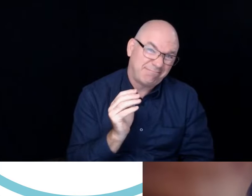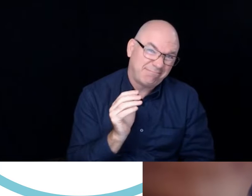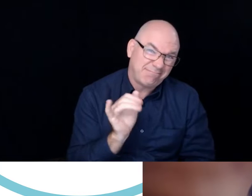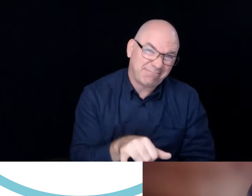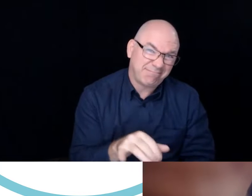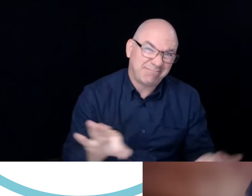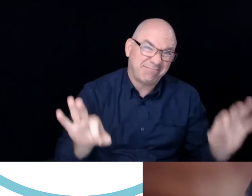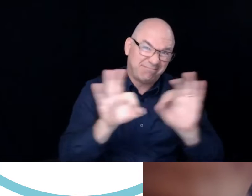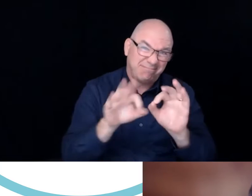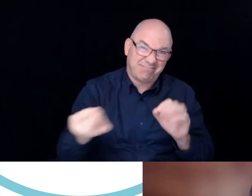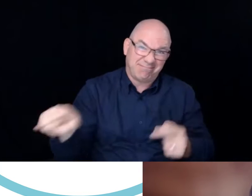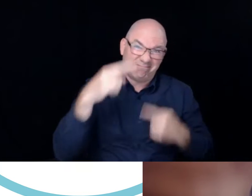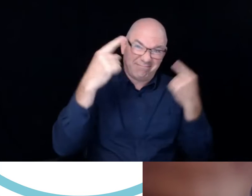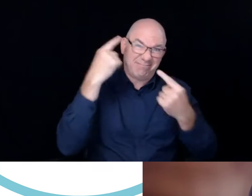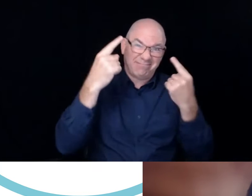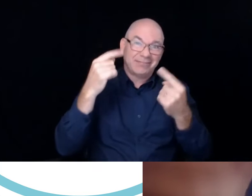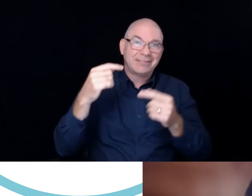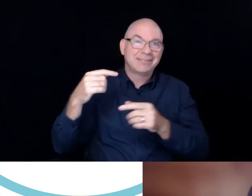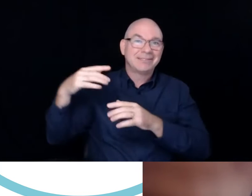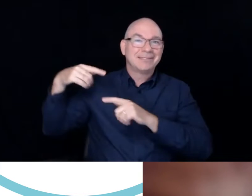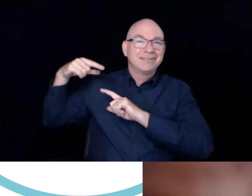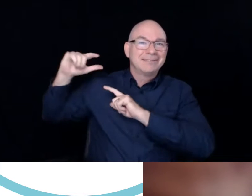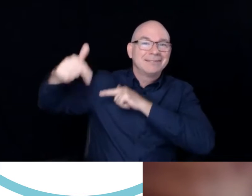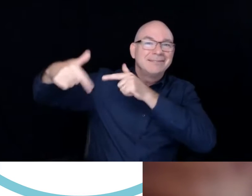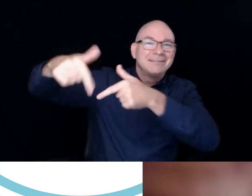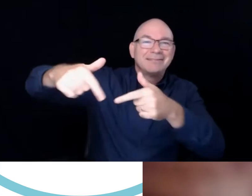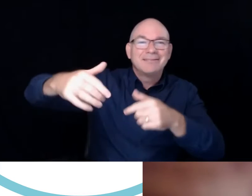thinking about this in an intergenerational way.